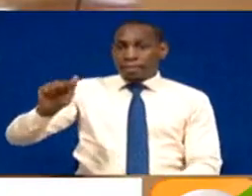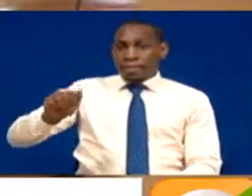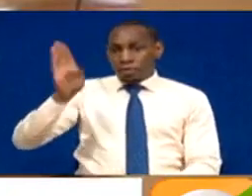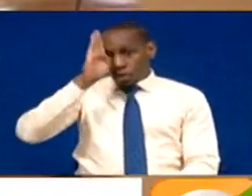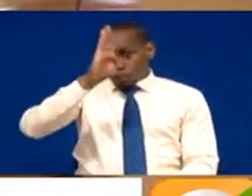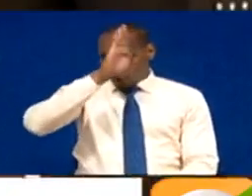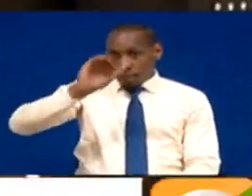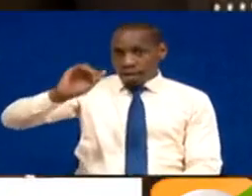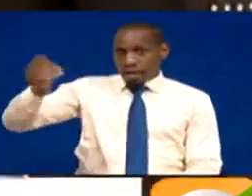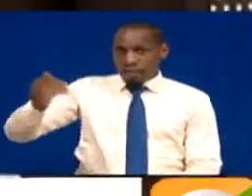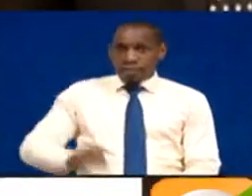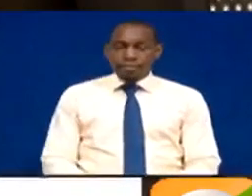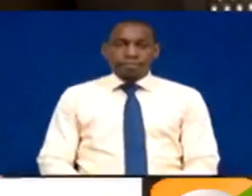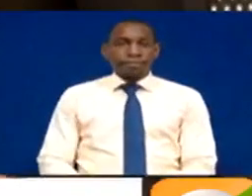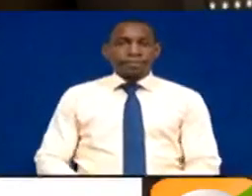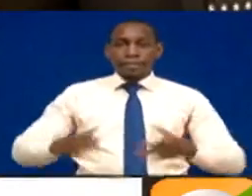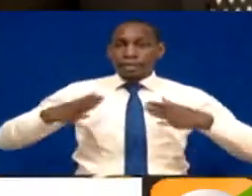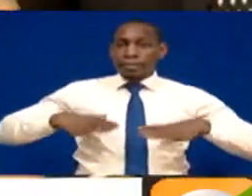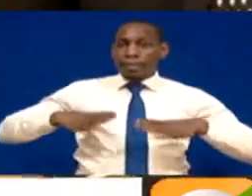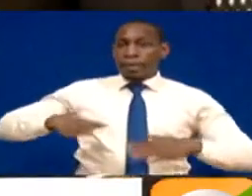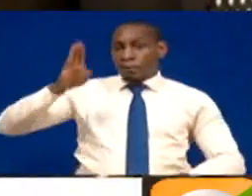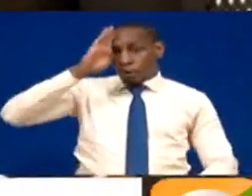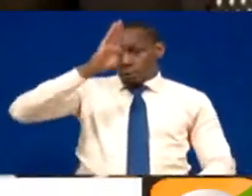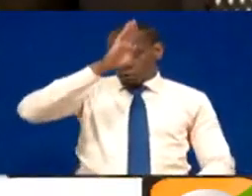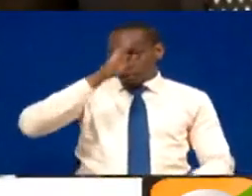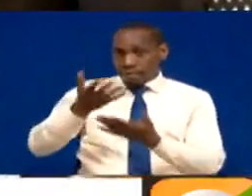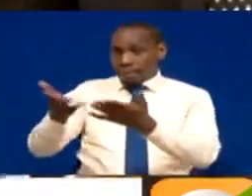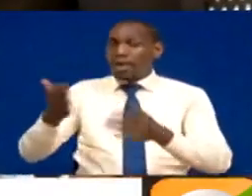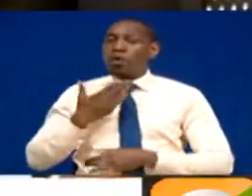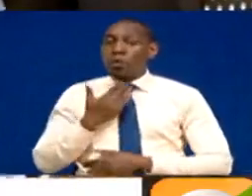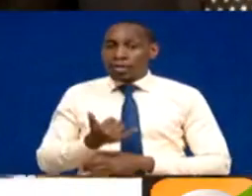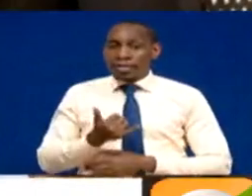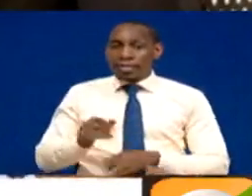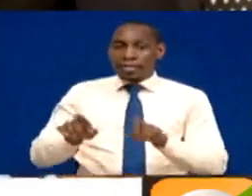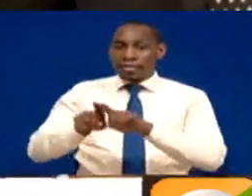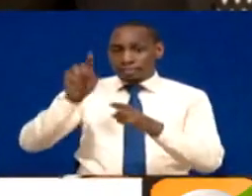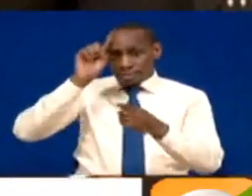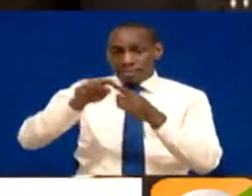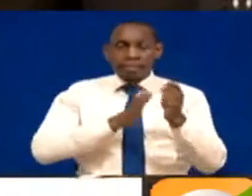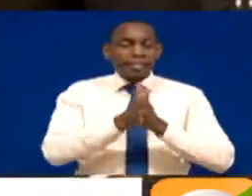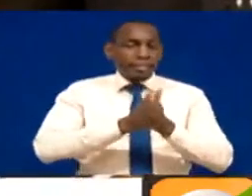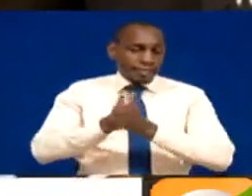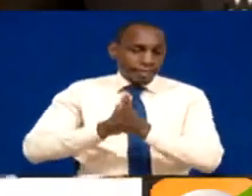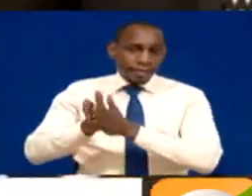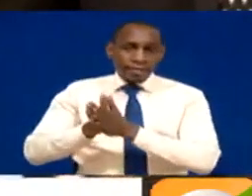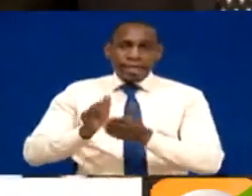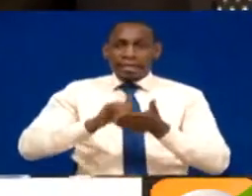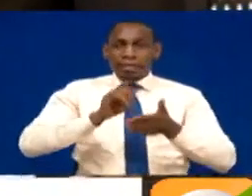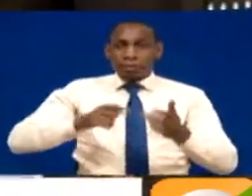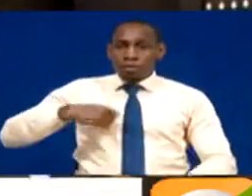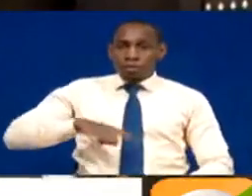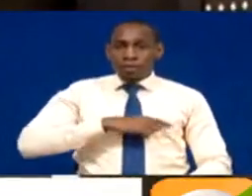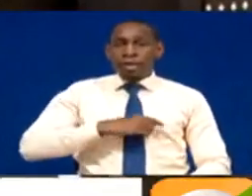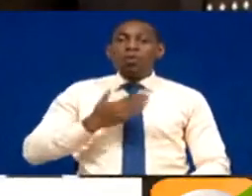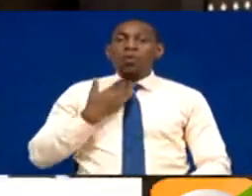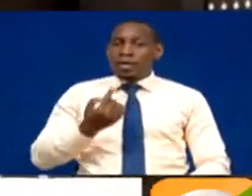from Bungoma County. Wananchi wa Bungoma walikuwa wanataka na kwa nia ya hamu na gamu kwamba sisi